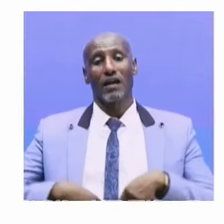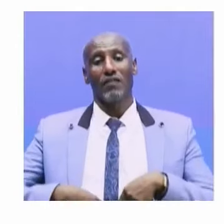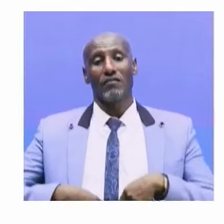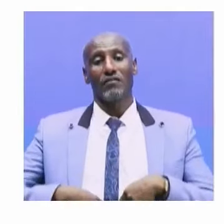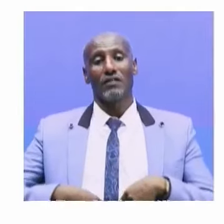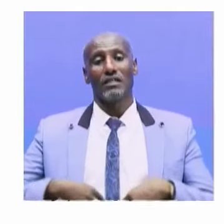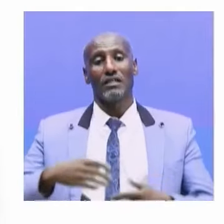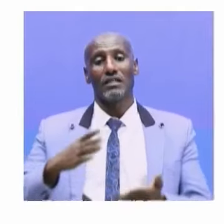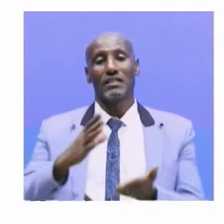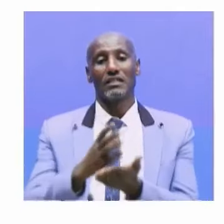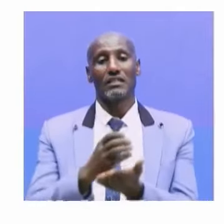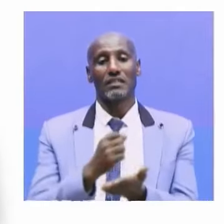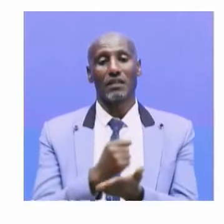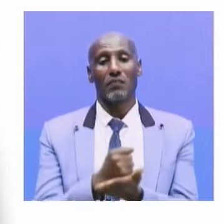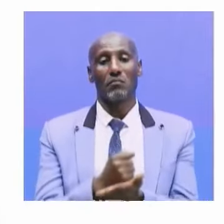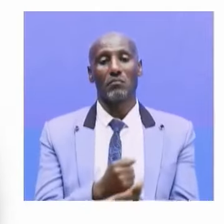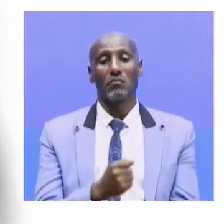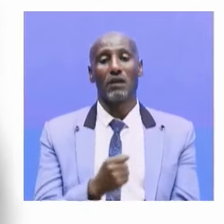some apple.